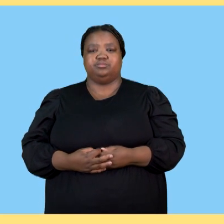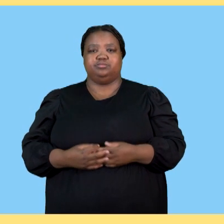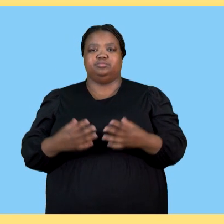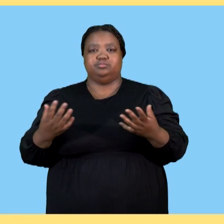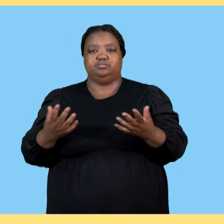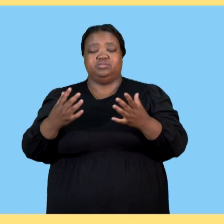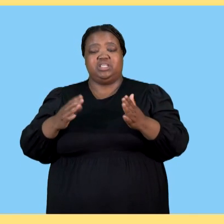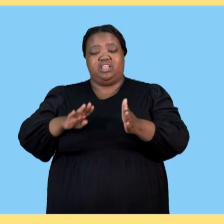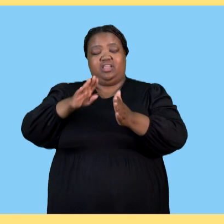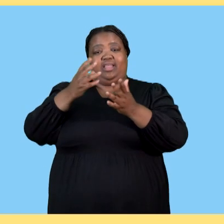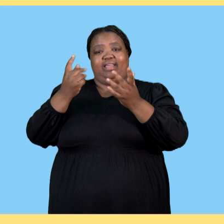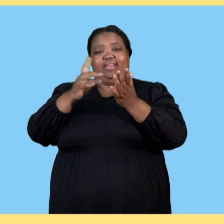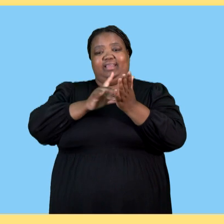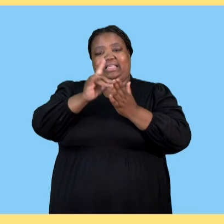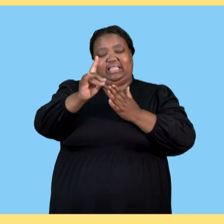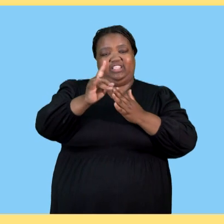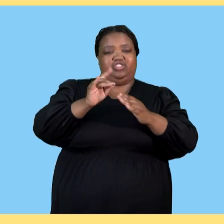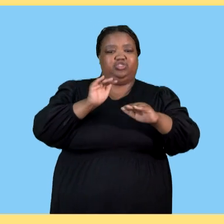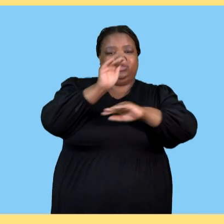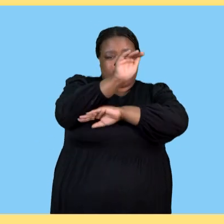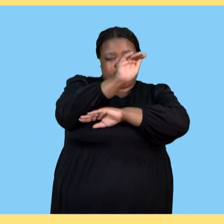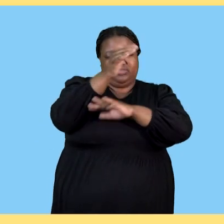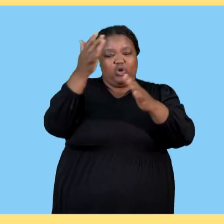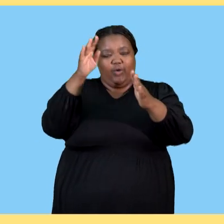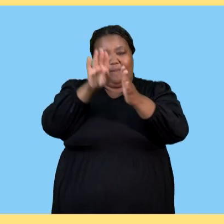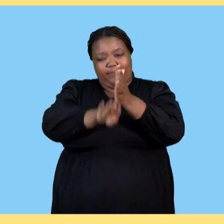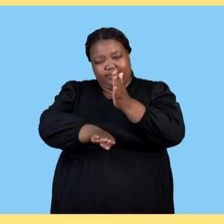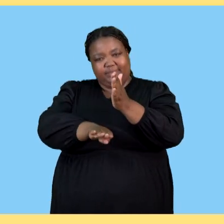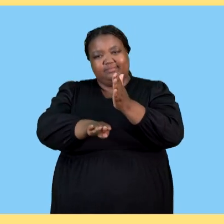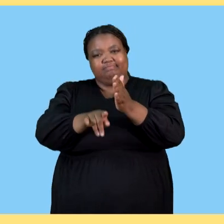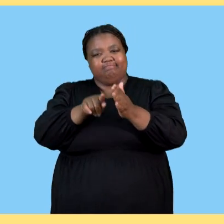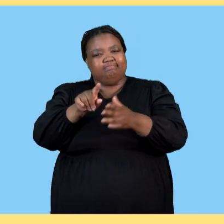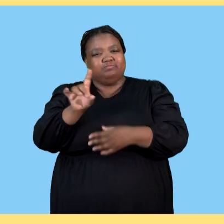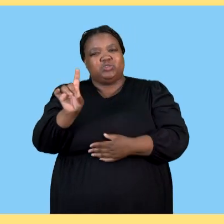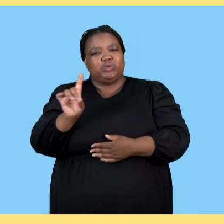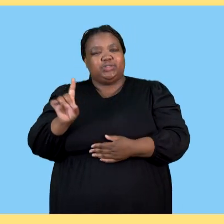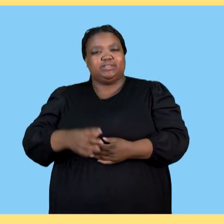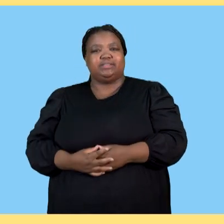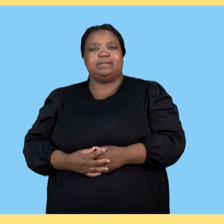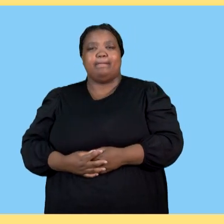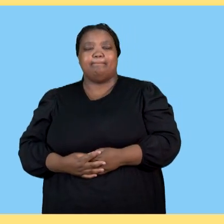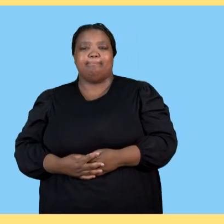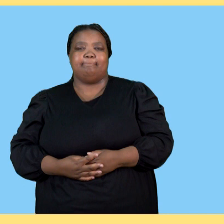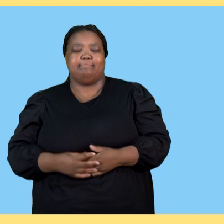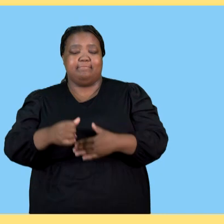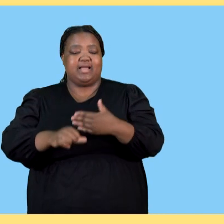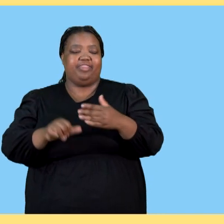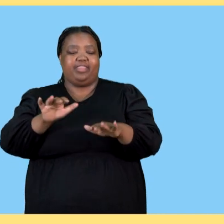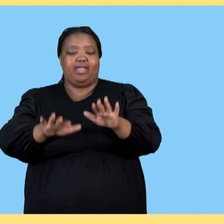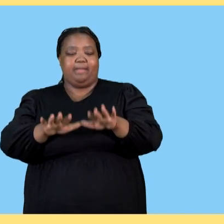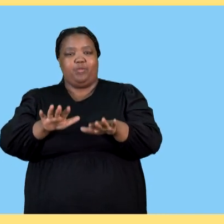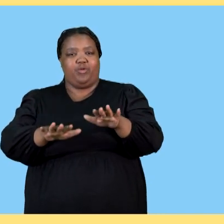Determine the cash surplus or deficit for April. Cash surplus or deficit for April.